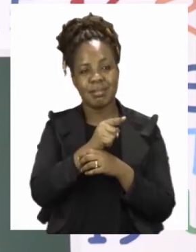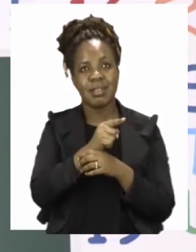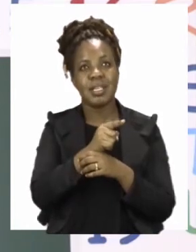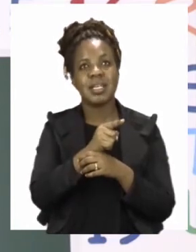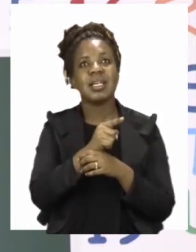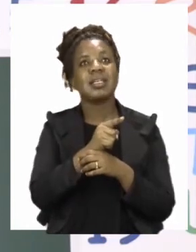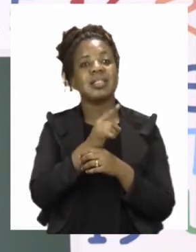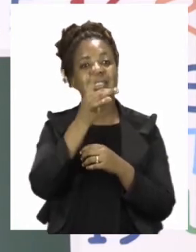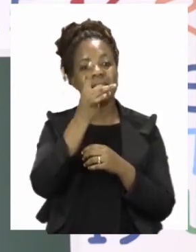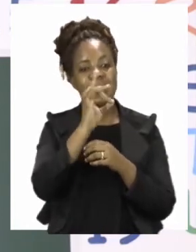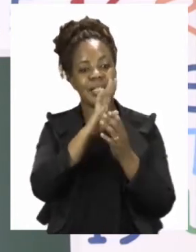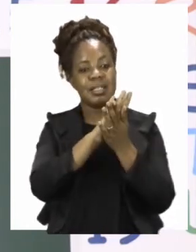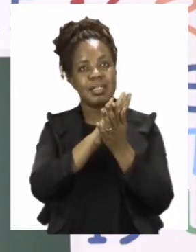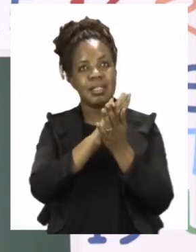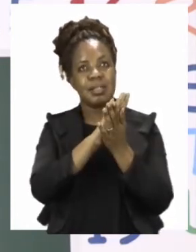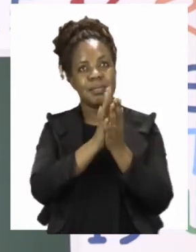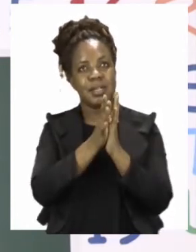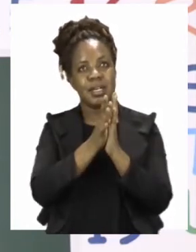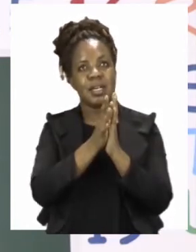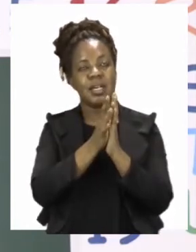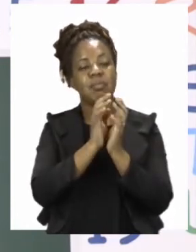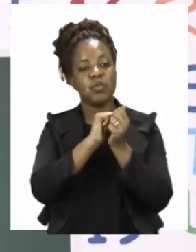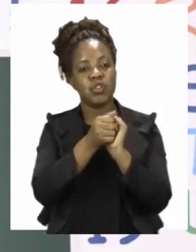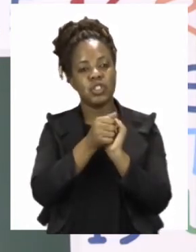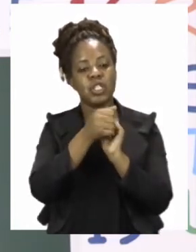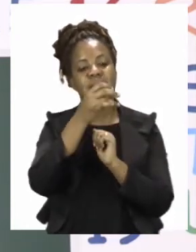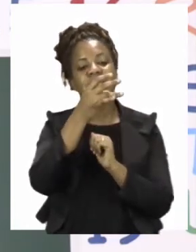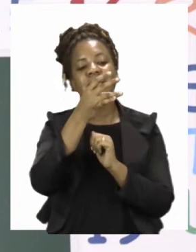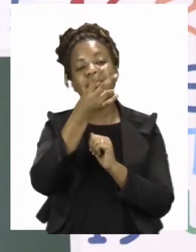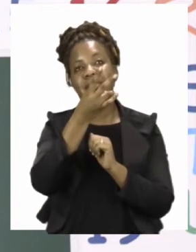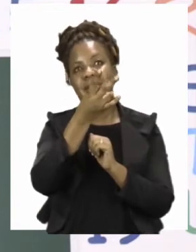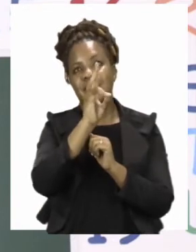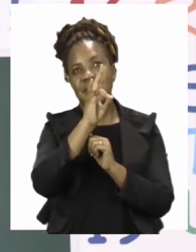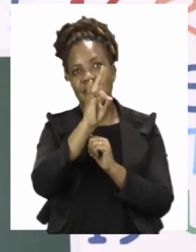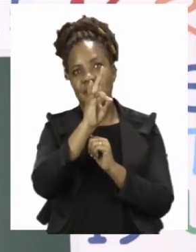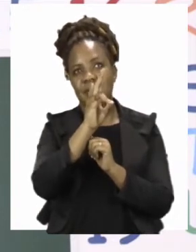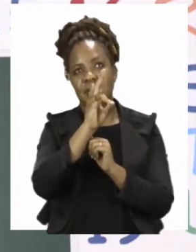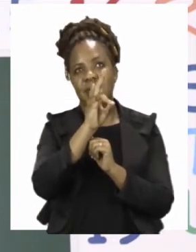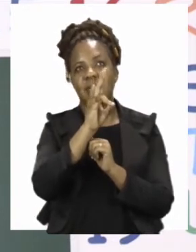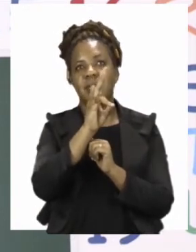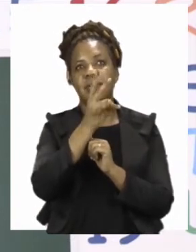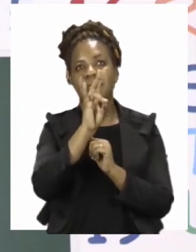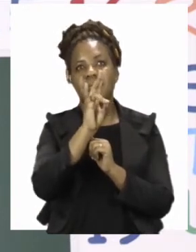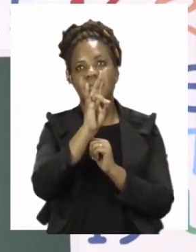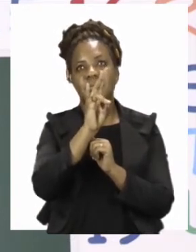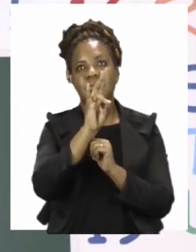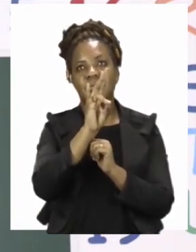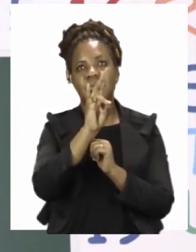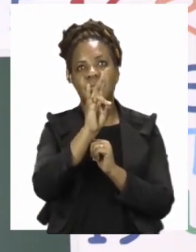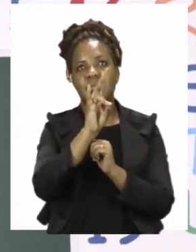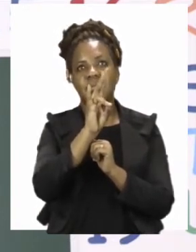tens, and then we put our units on top so that we don't get